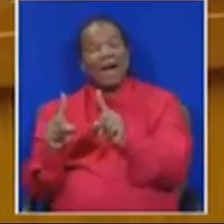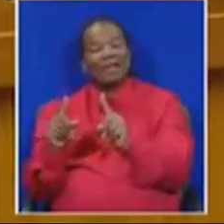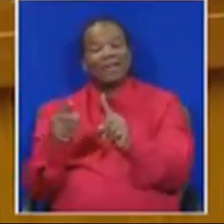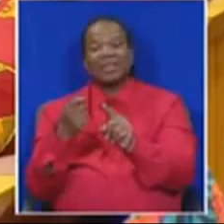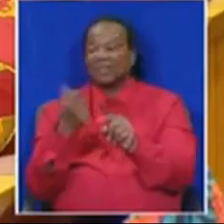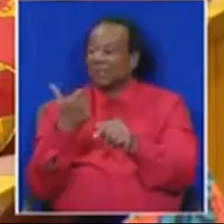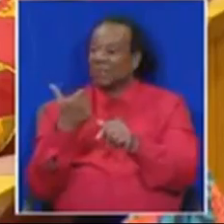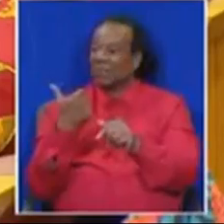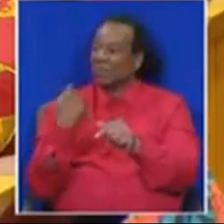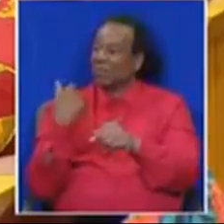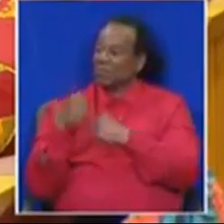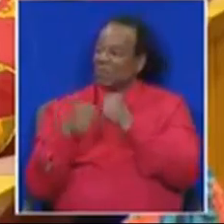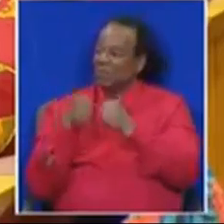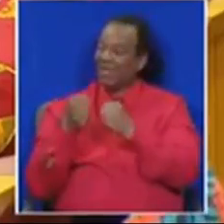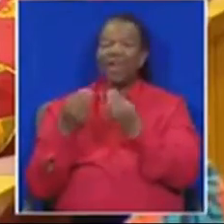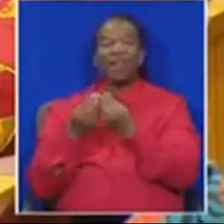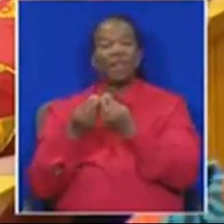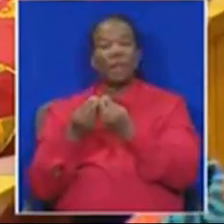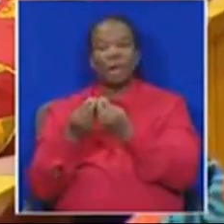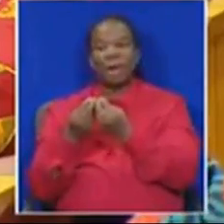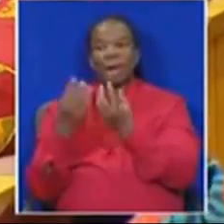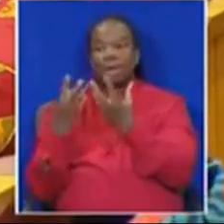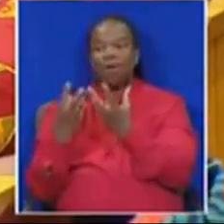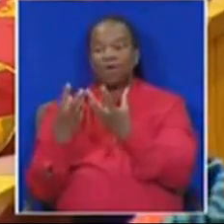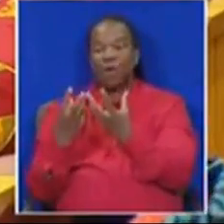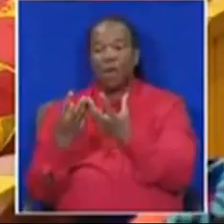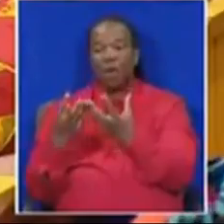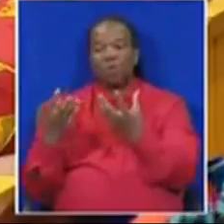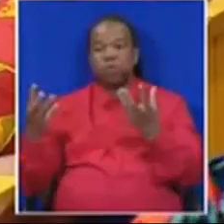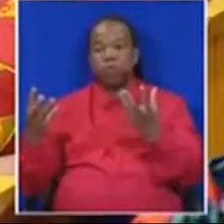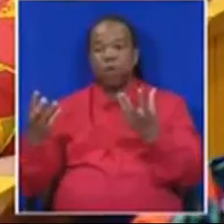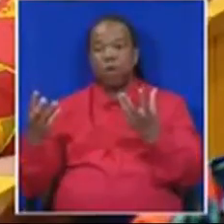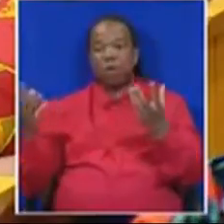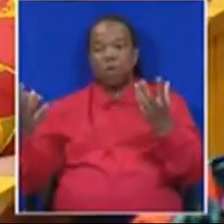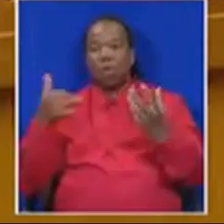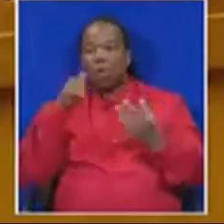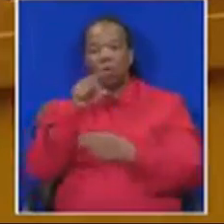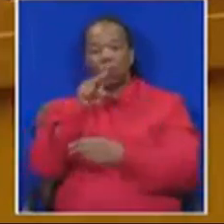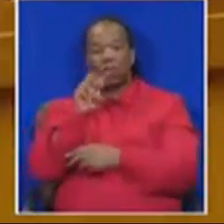years. Poverty levels rose in 2015,